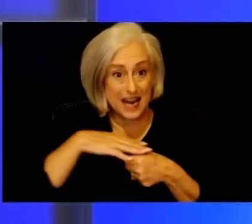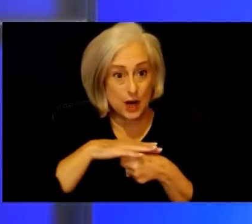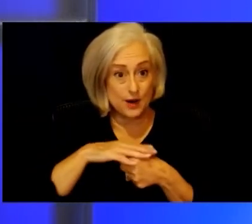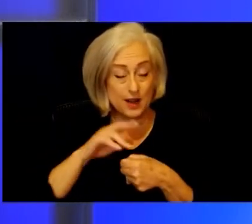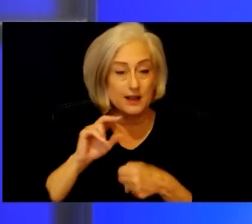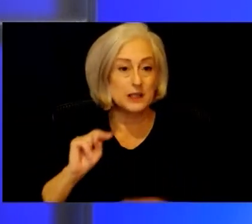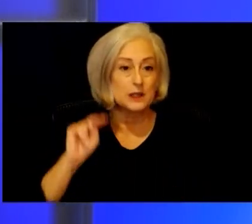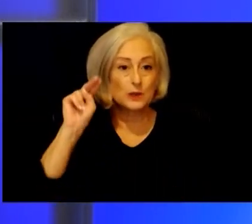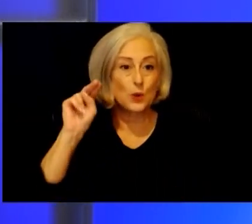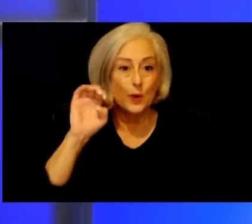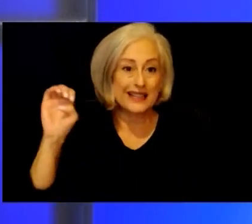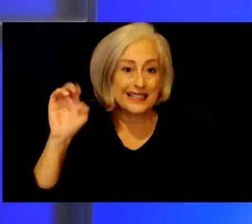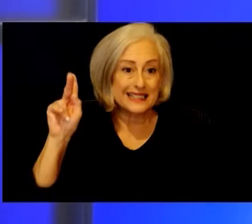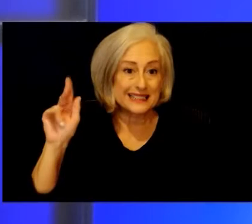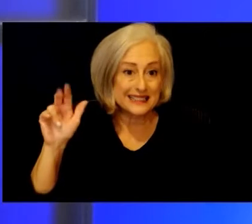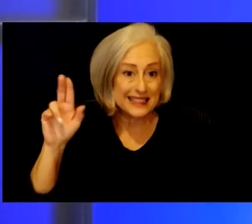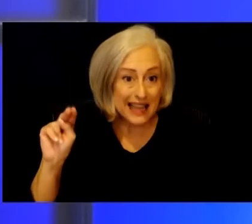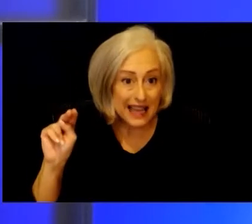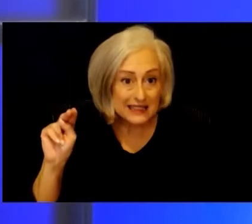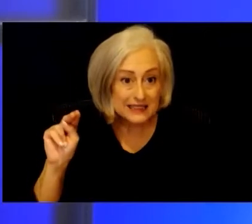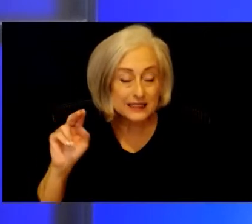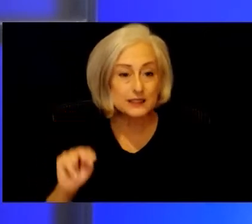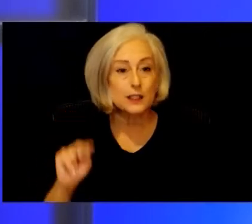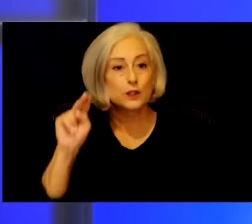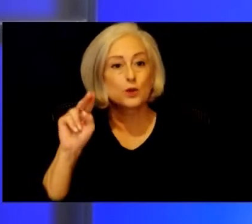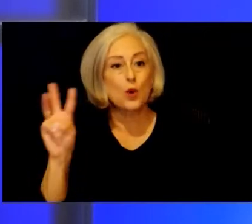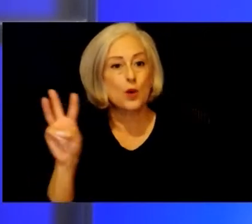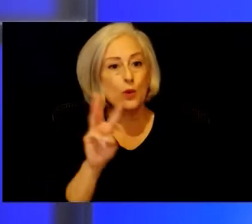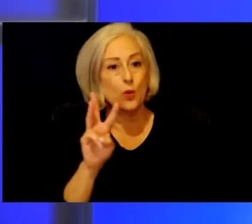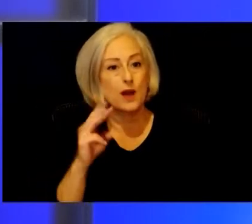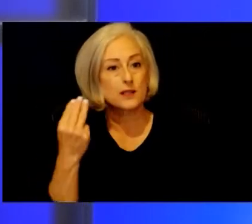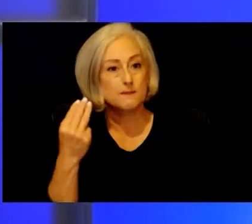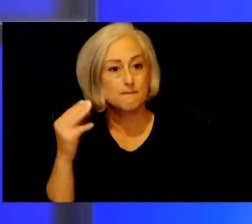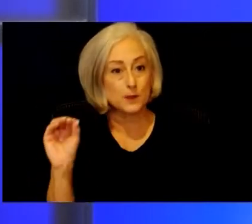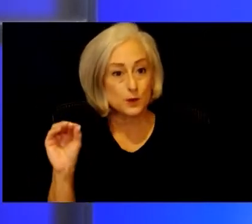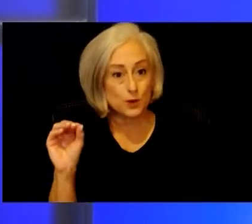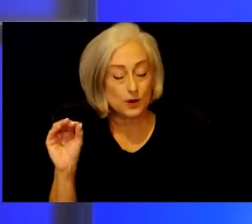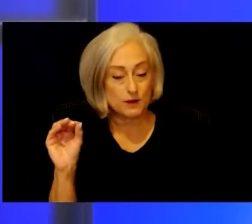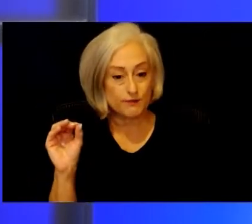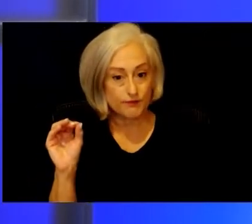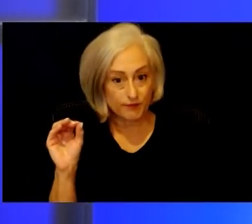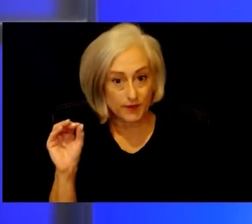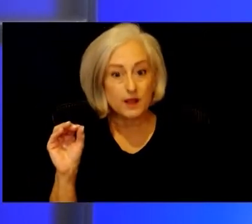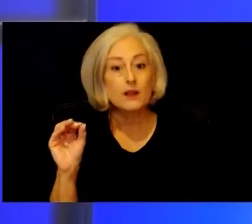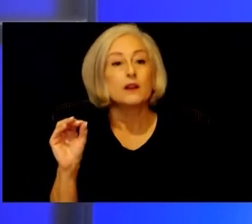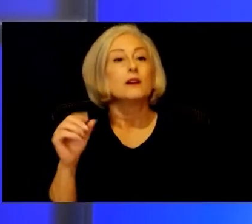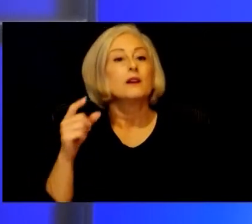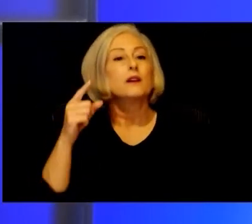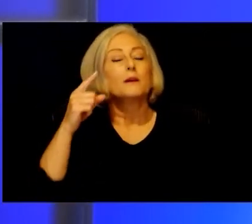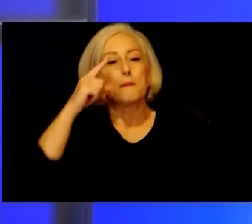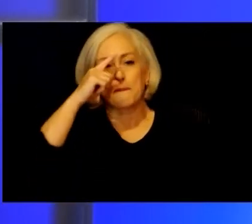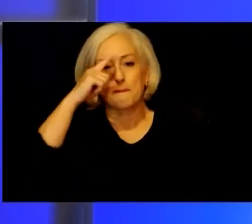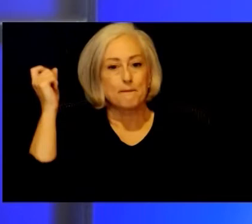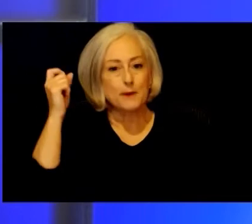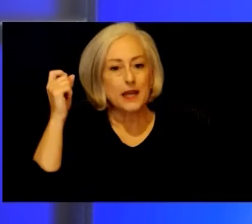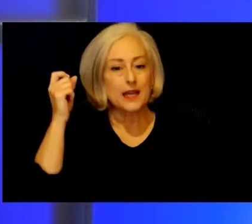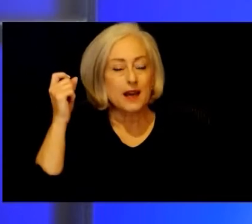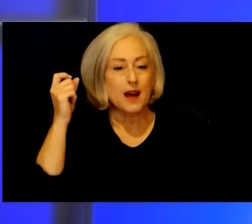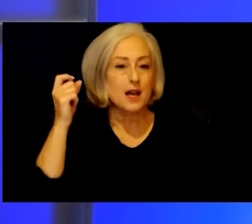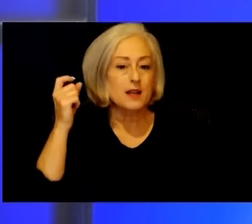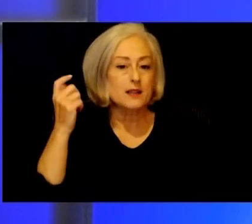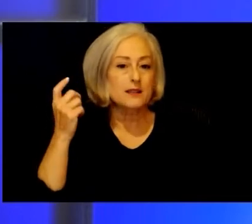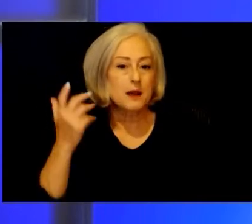and kind of northwest area of Missouri. I think it's, that interface between a lot of a lot of